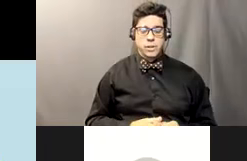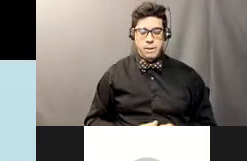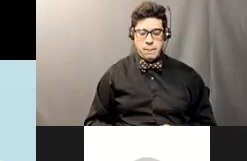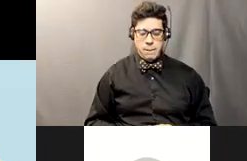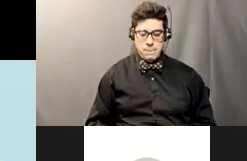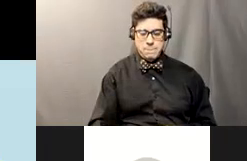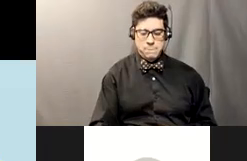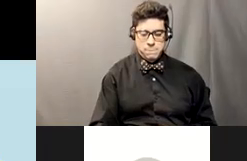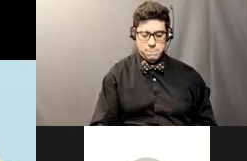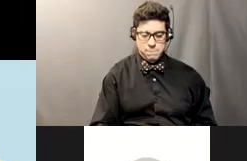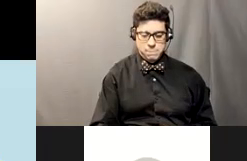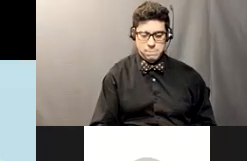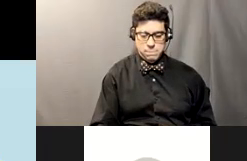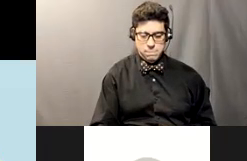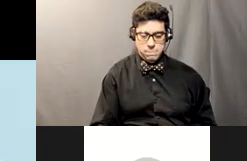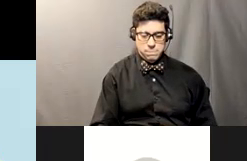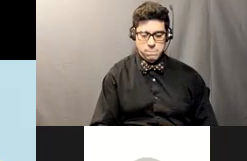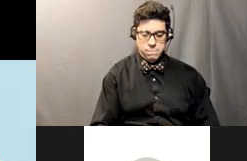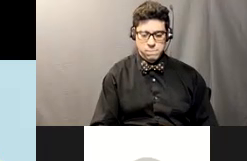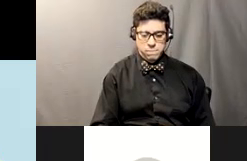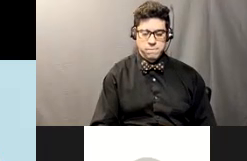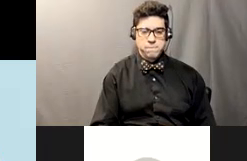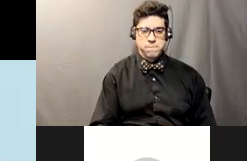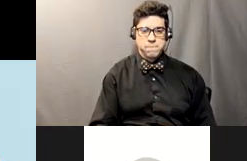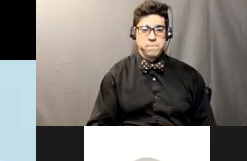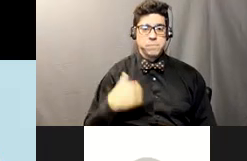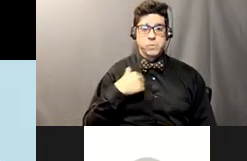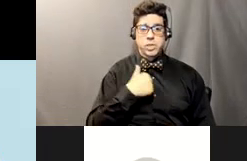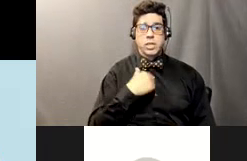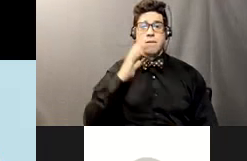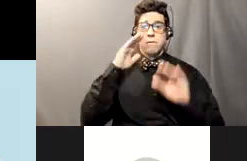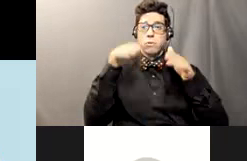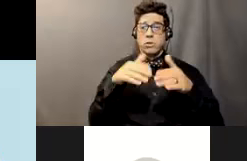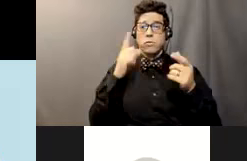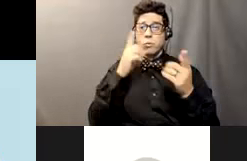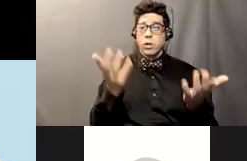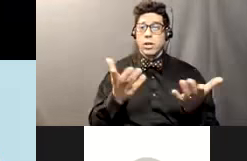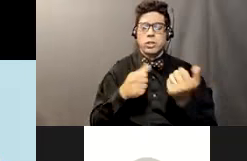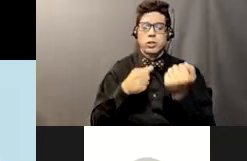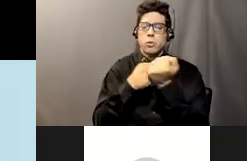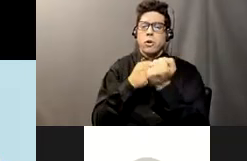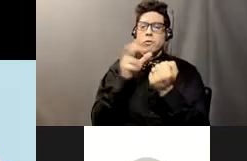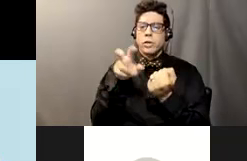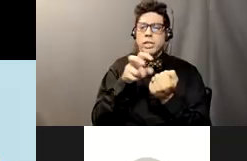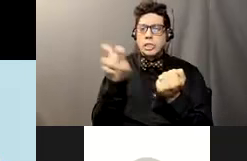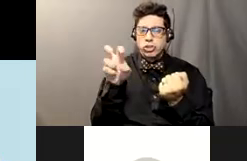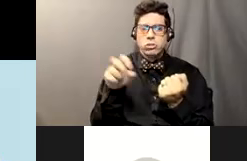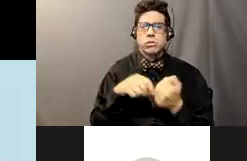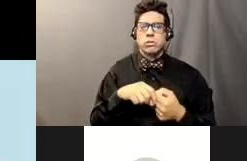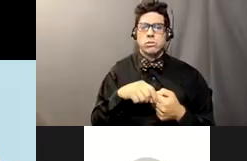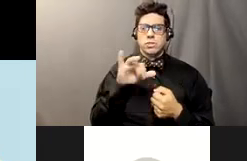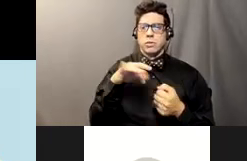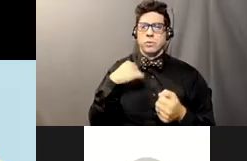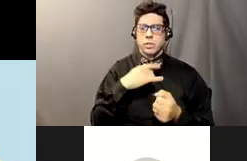Next. So we had the campaign focus was on supportive transitions, which were re-enter, reconnect, and